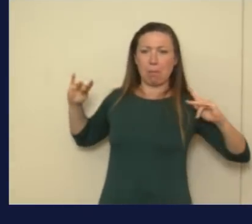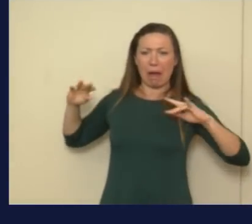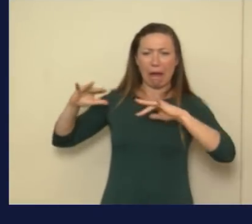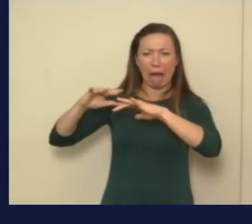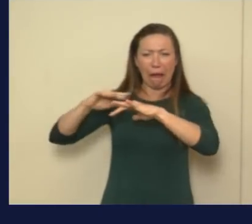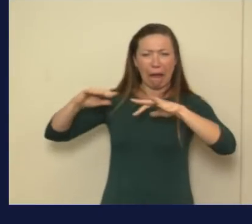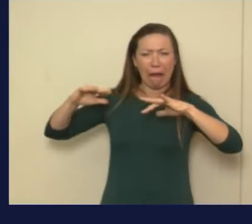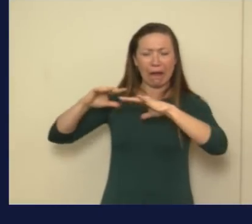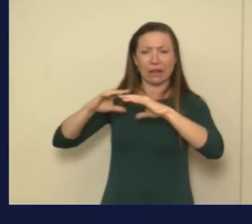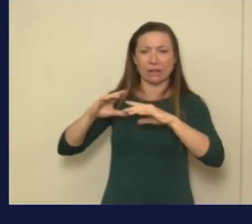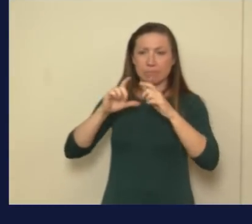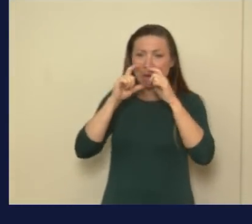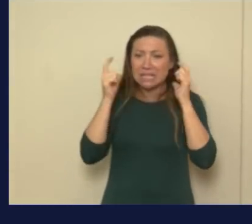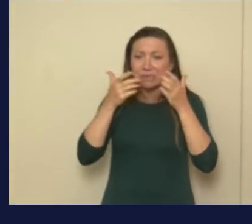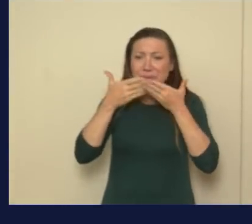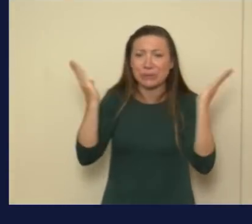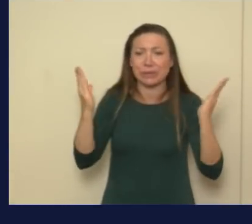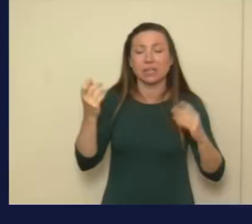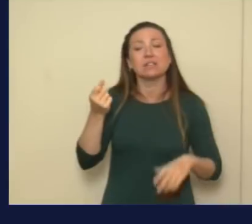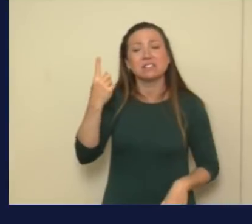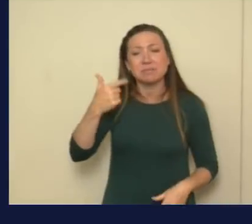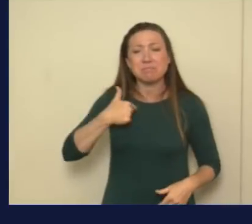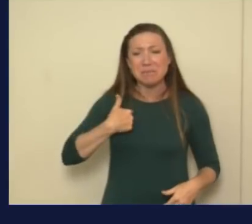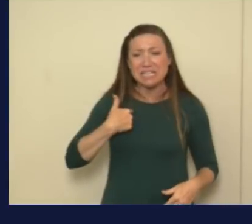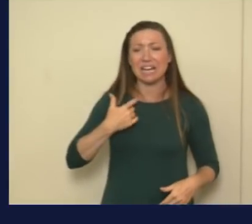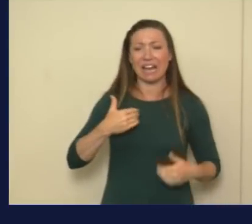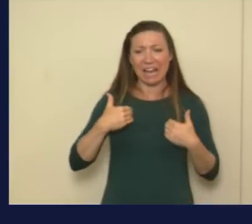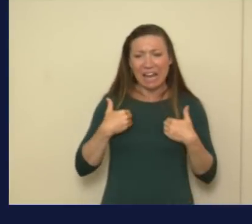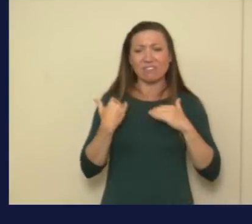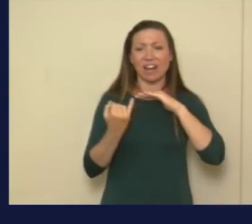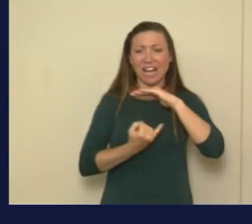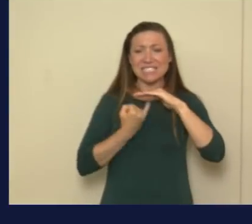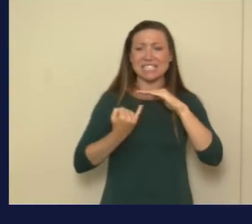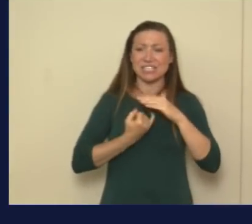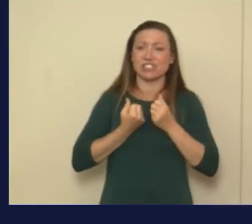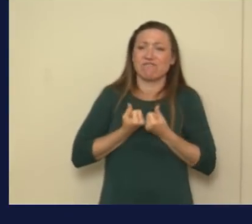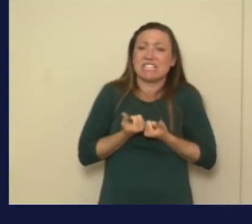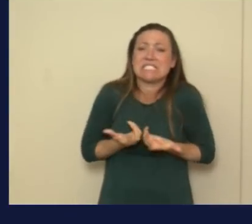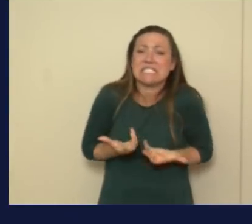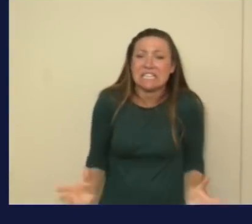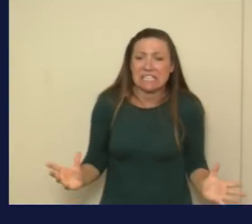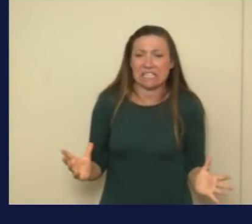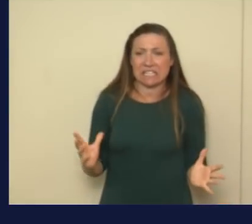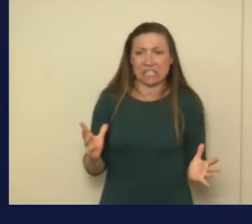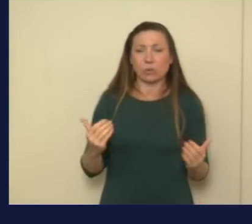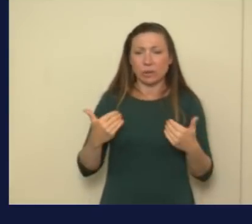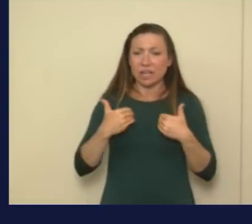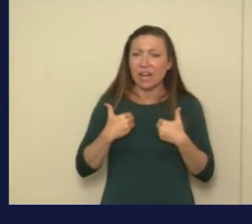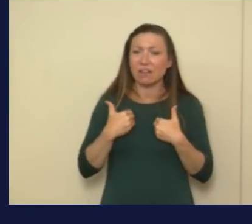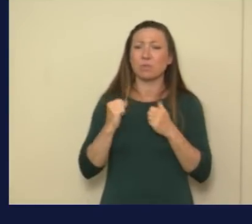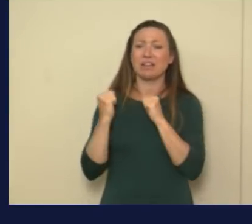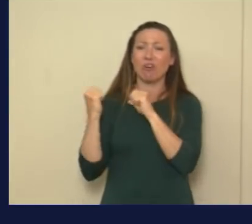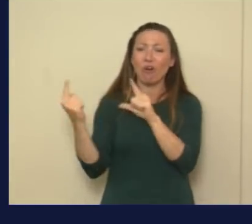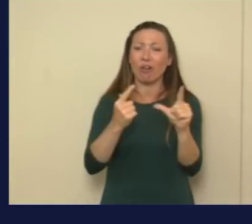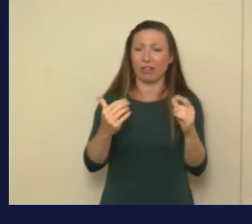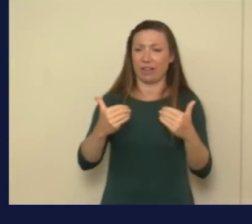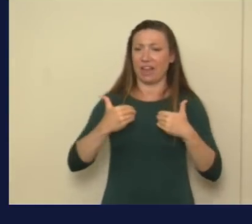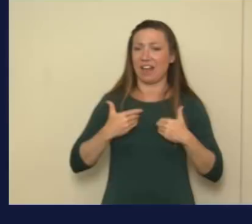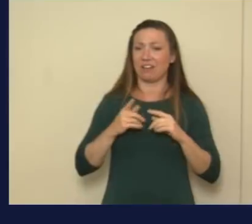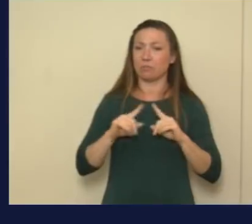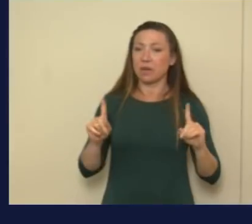isolation fatigue too. Every human does, all ages. But you have to resist the temptation that you would go out,